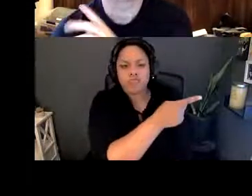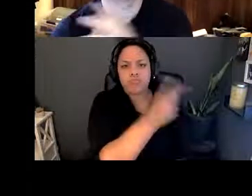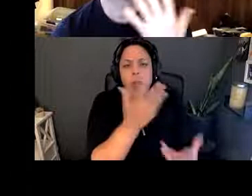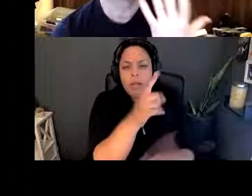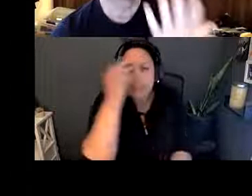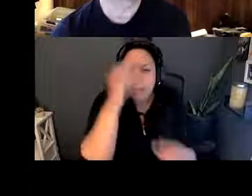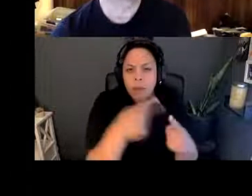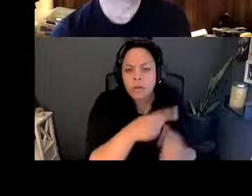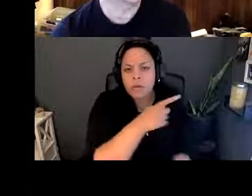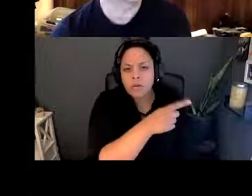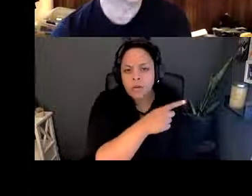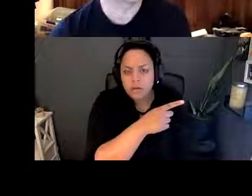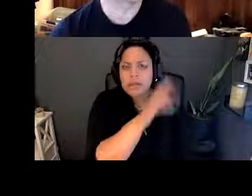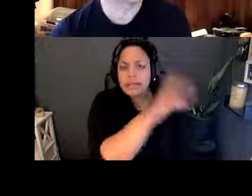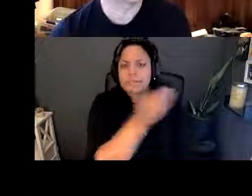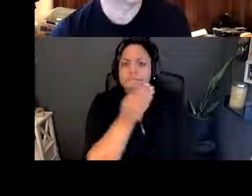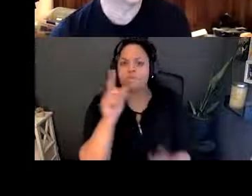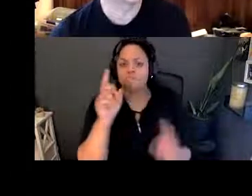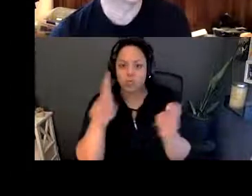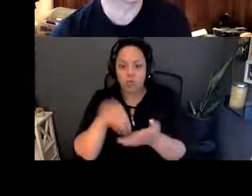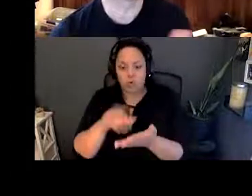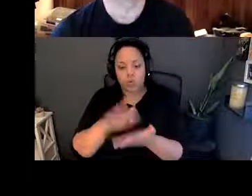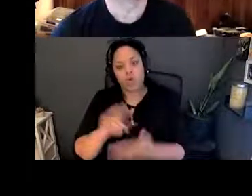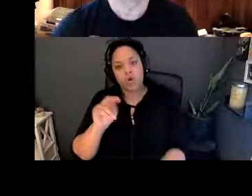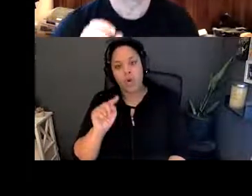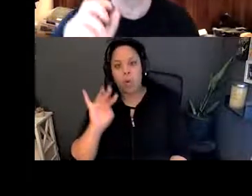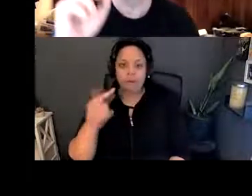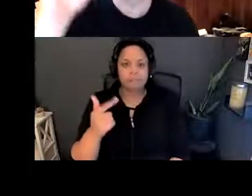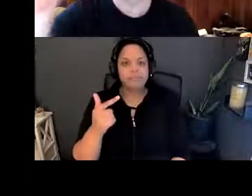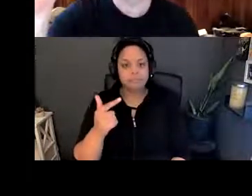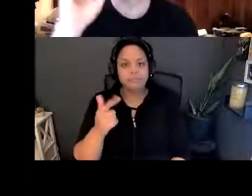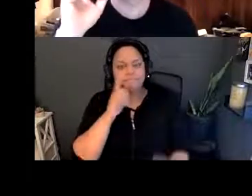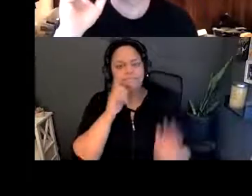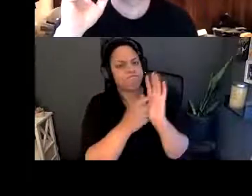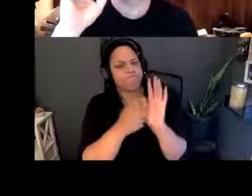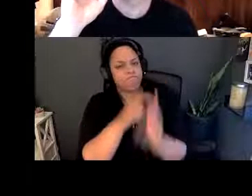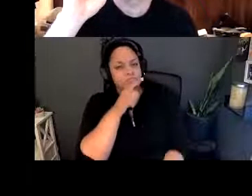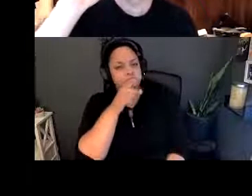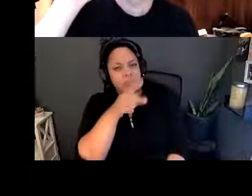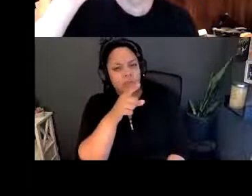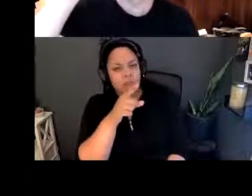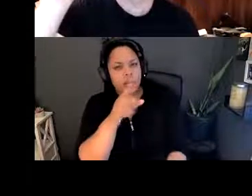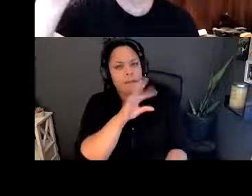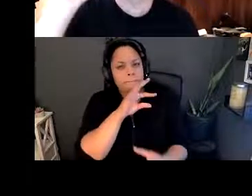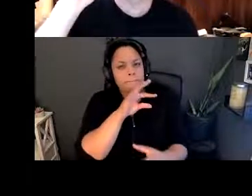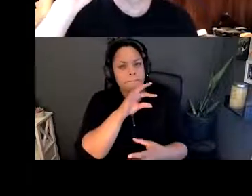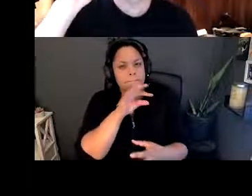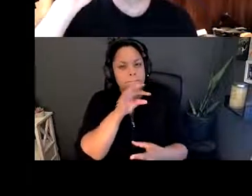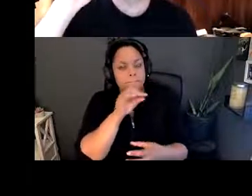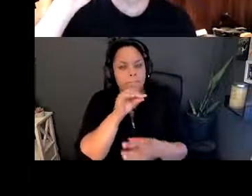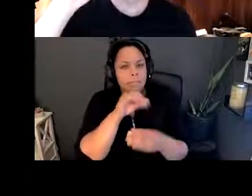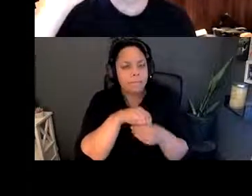And this is kind of the practice of noting that Dr. Hetty Kober talked about. Oh, is that a planning thought? Is that an